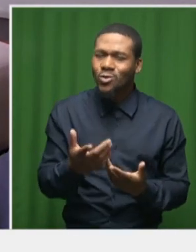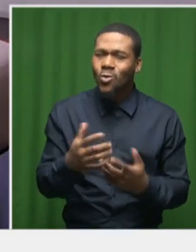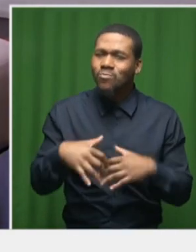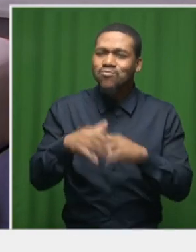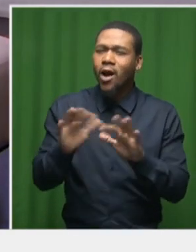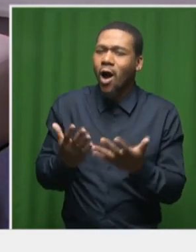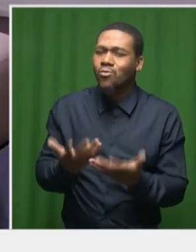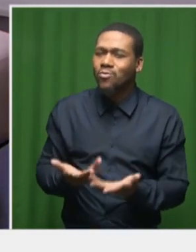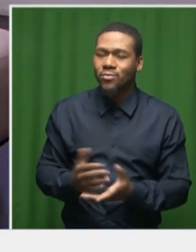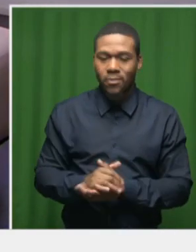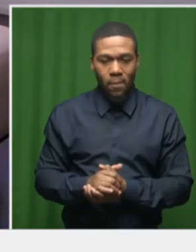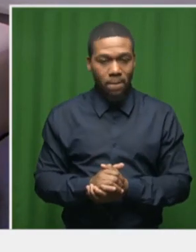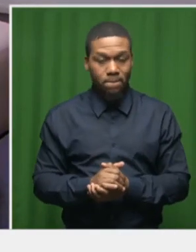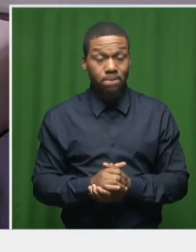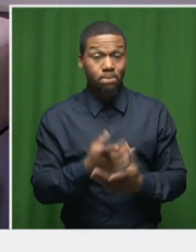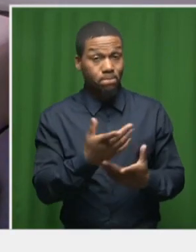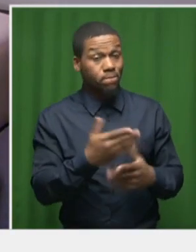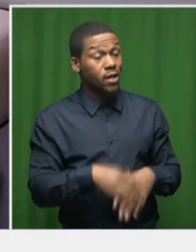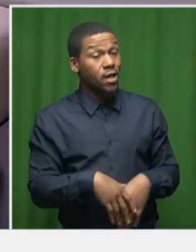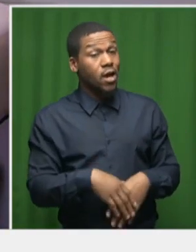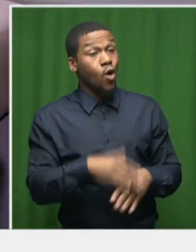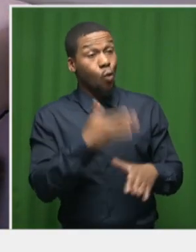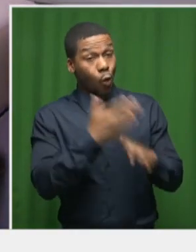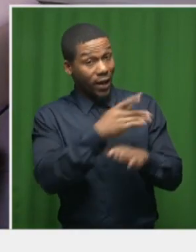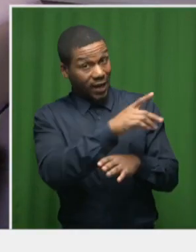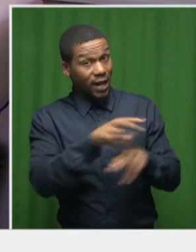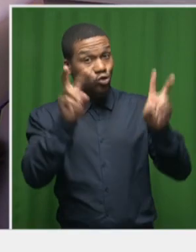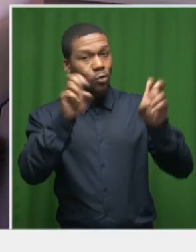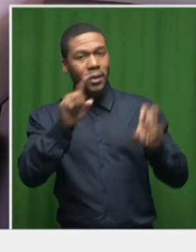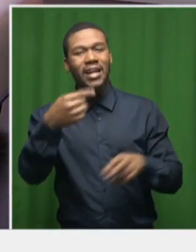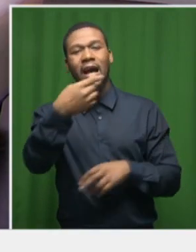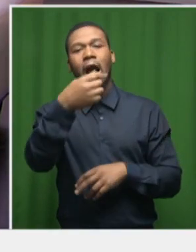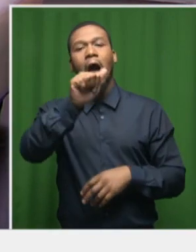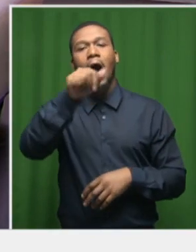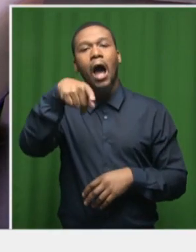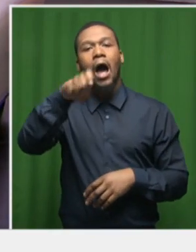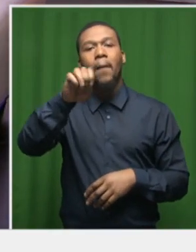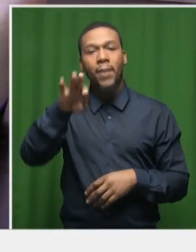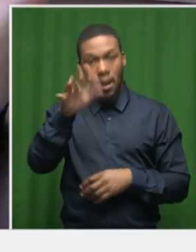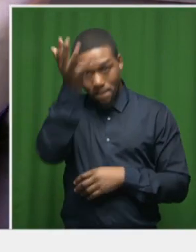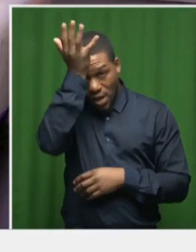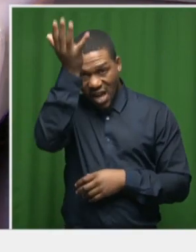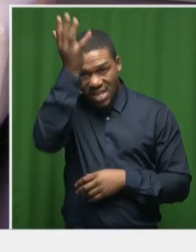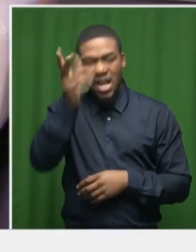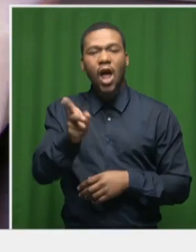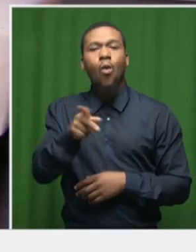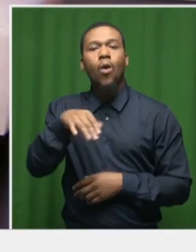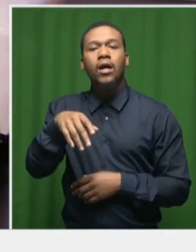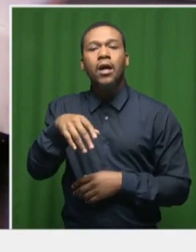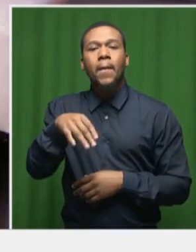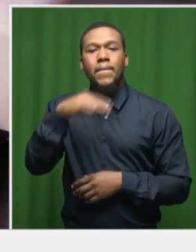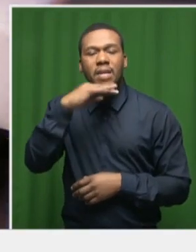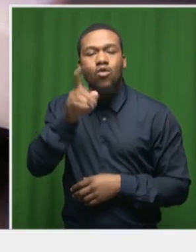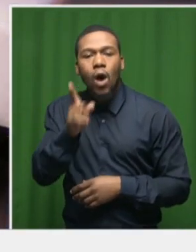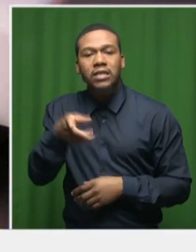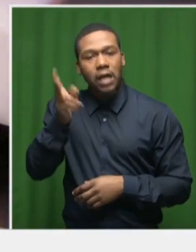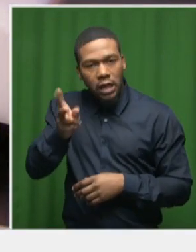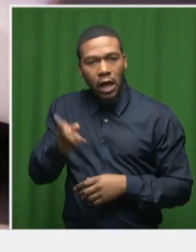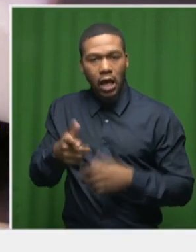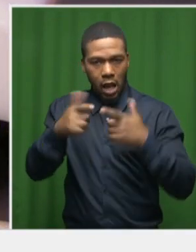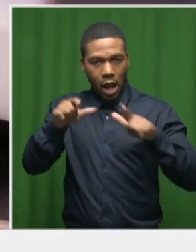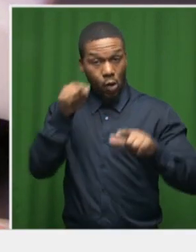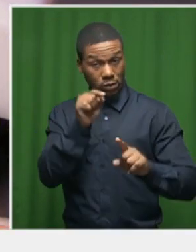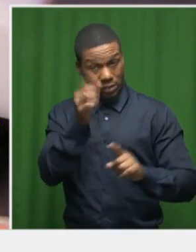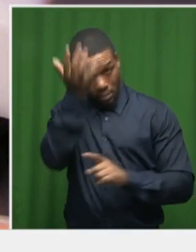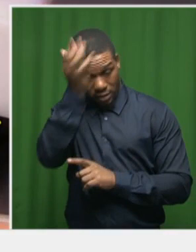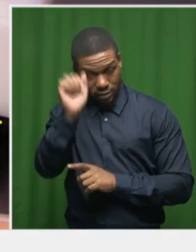So the work is titled Rape, which means again in my home language of Speedy. And it's basically about my curiosity and fascination with